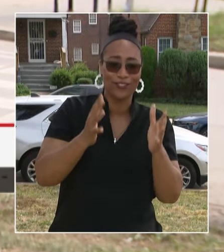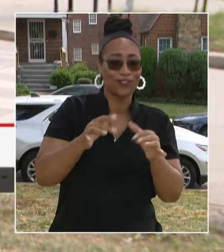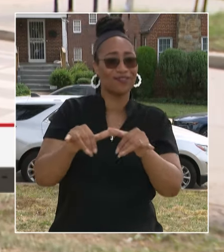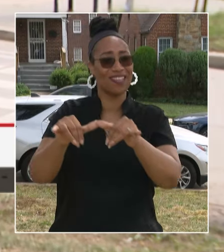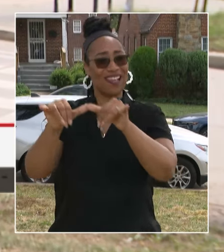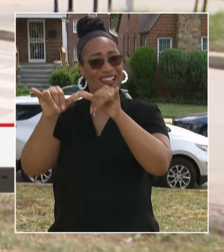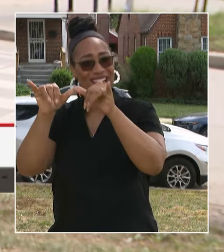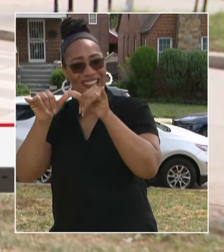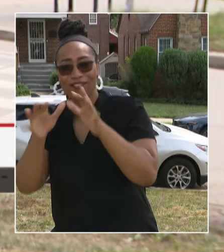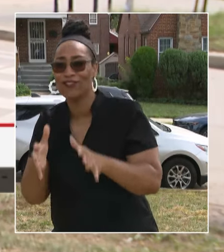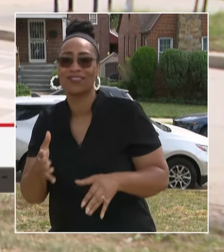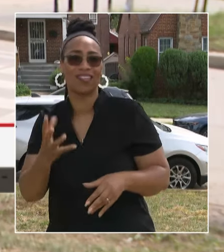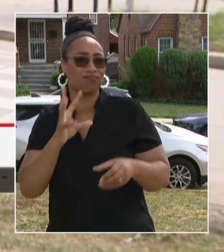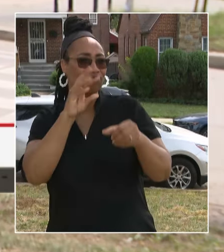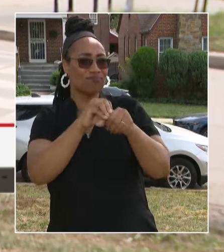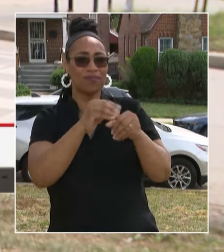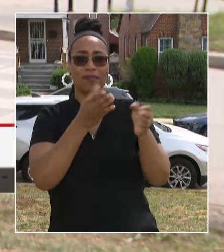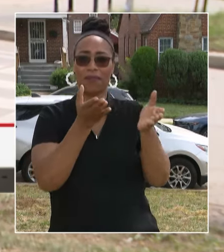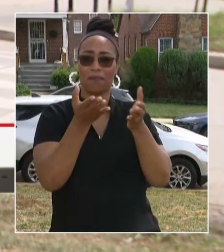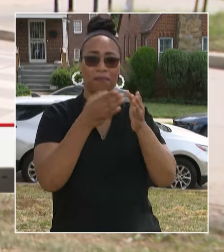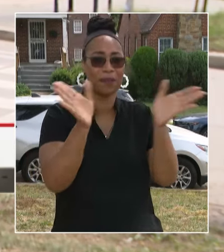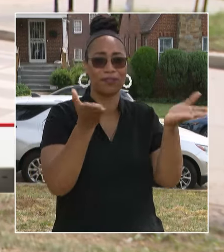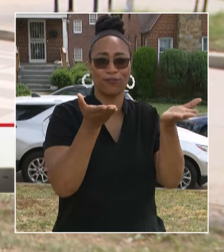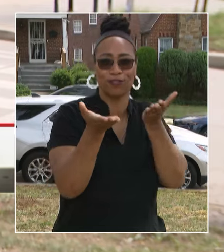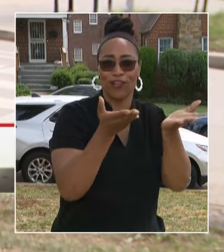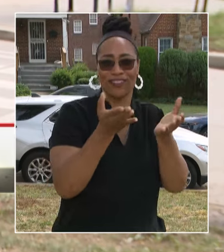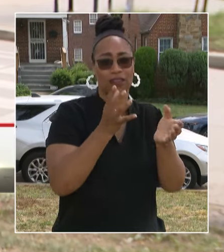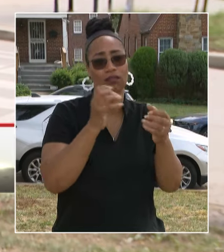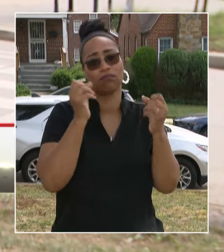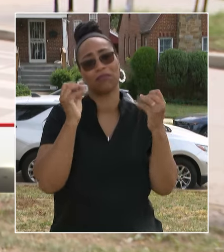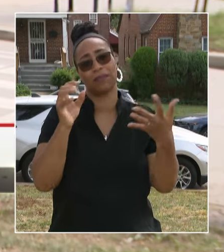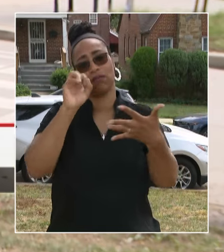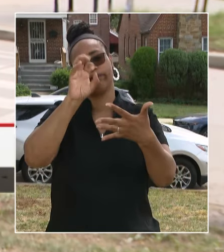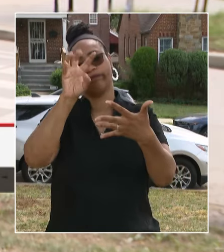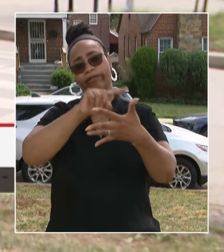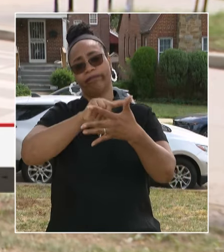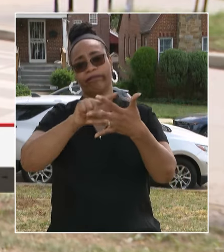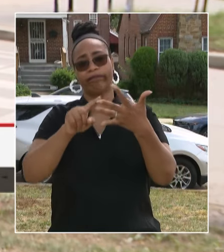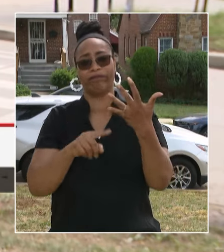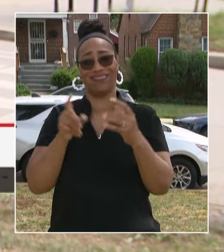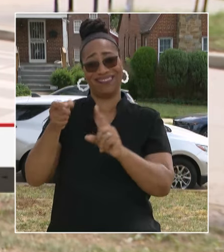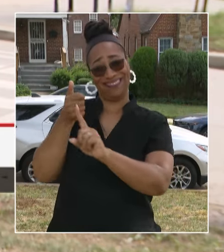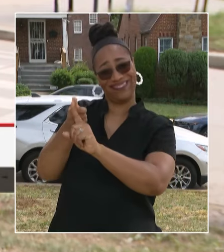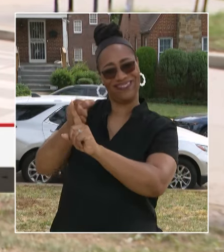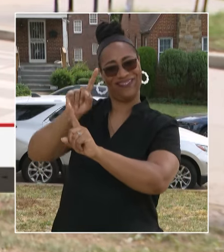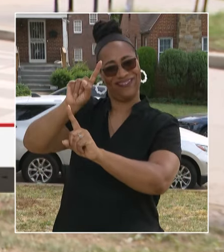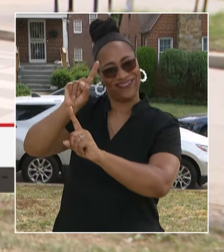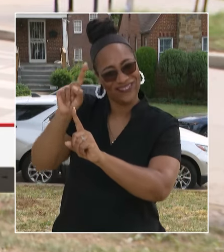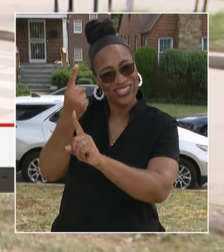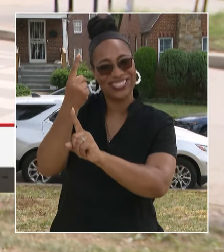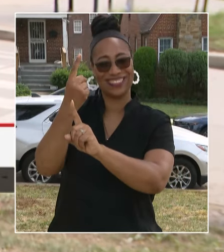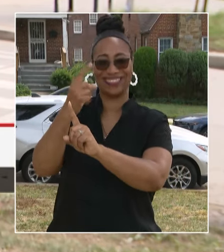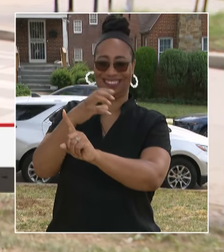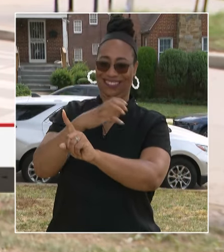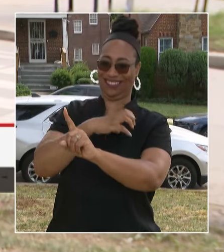he was the first Ward 5 elected council member. And I would just like to say and urge